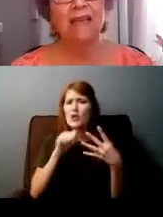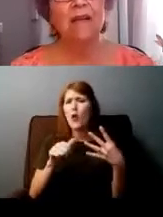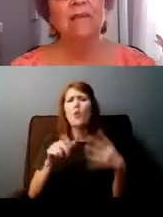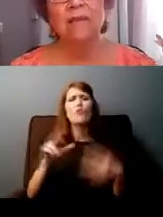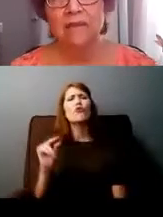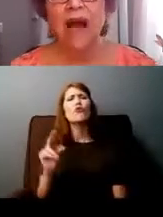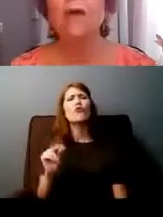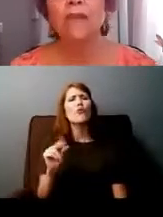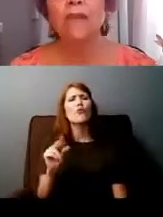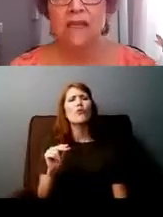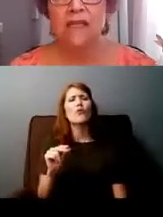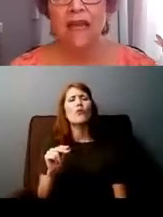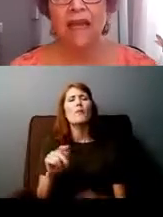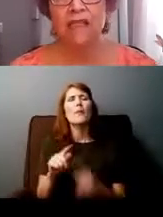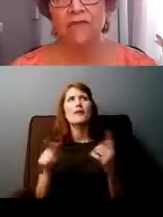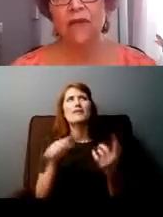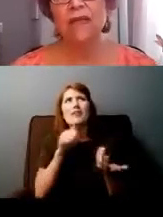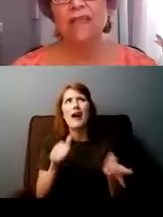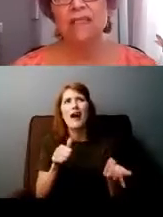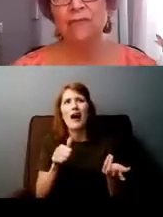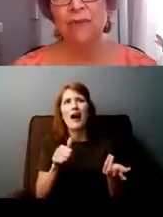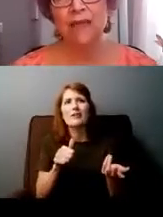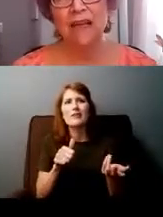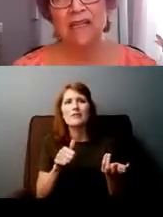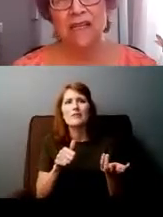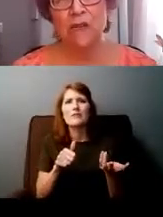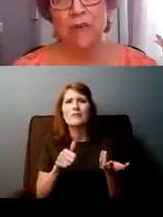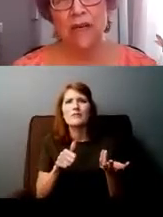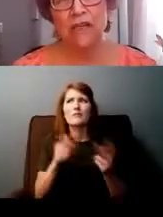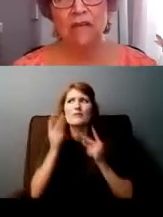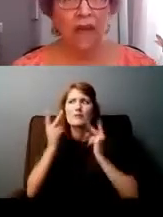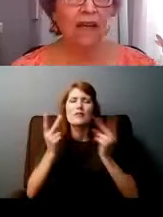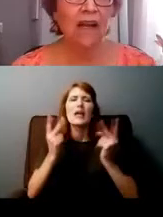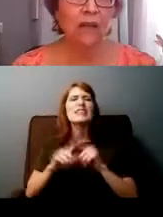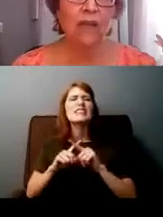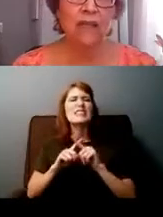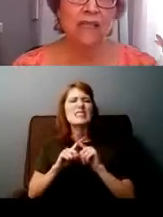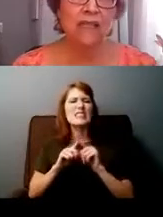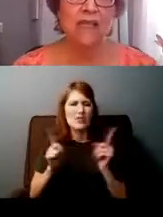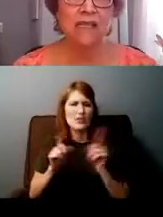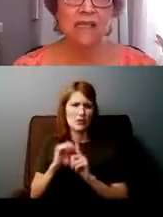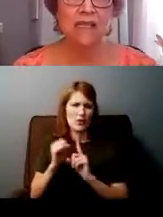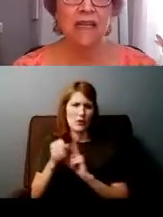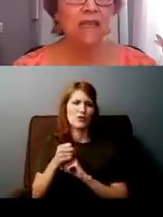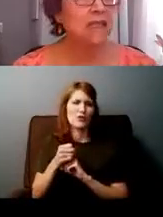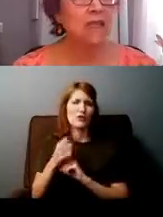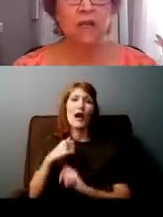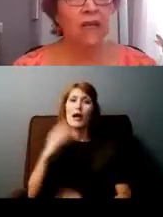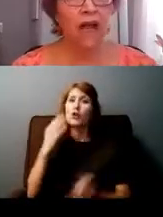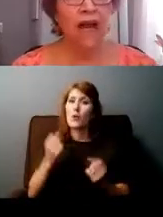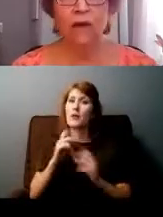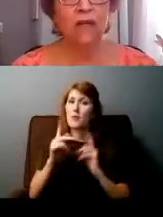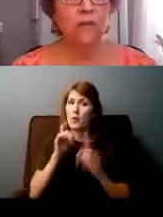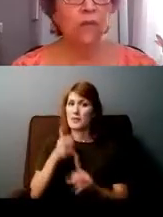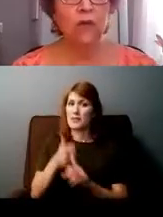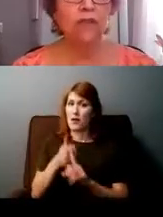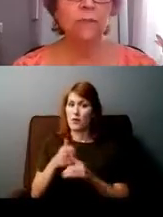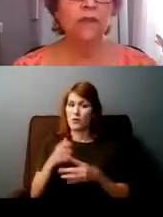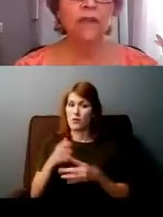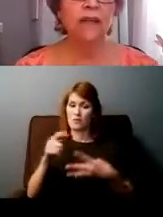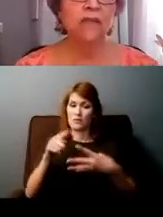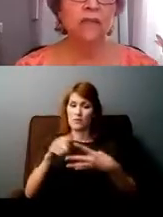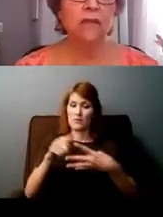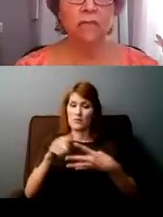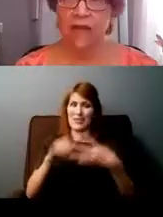as, and it's a very different kind of situation. And I know a lot of D's and C's that I don't come to work to